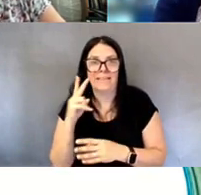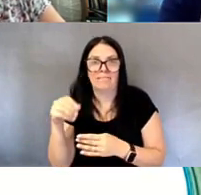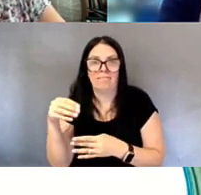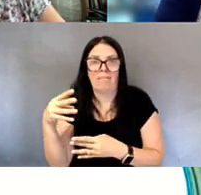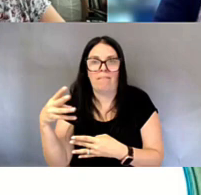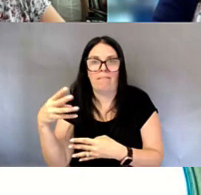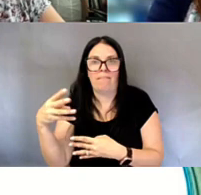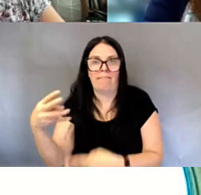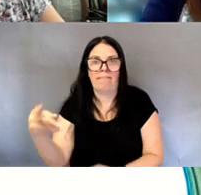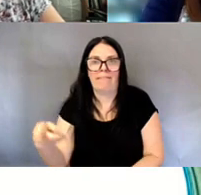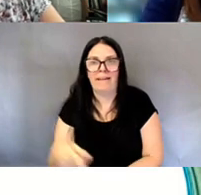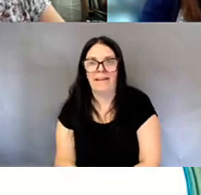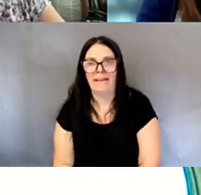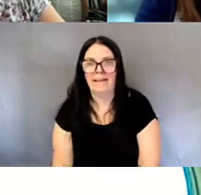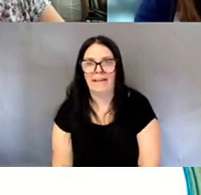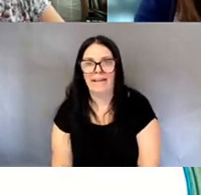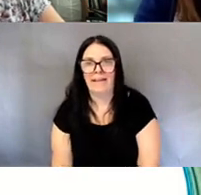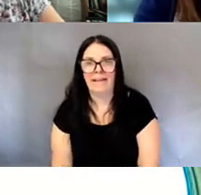Oh, wow.